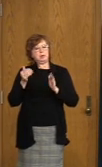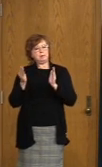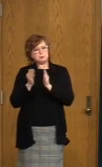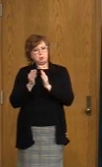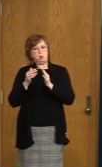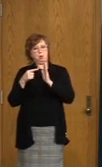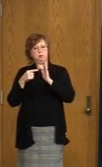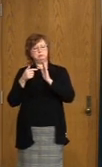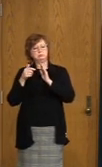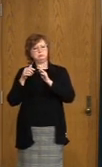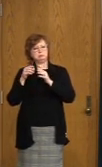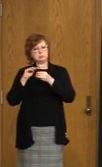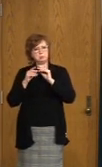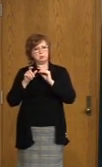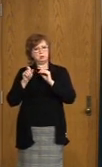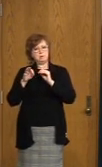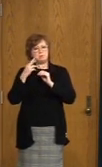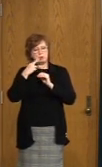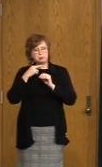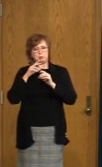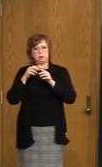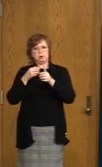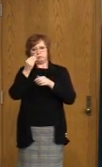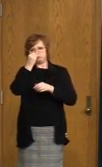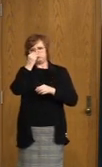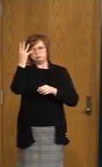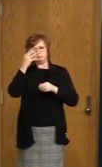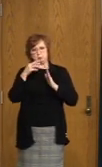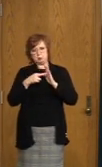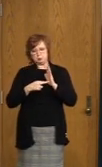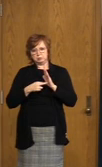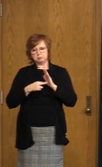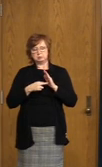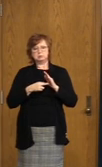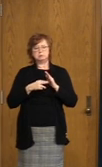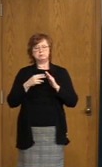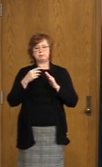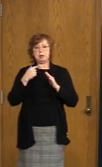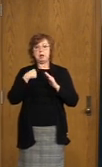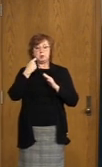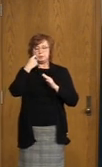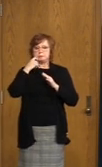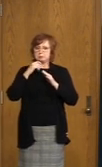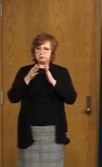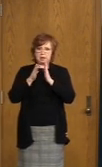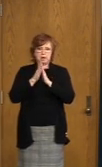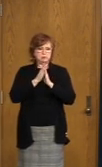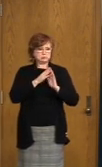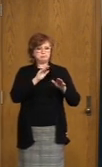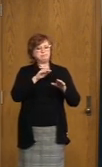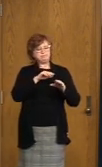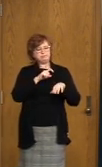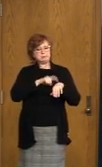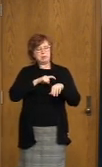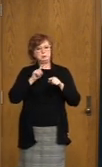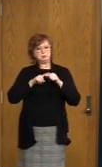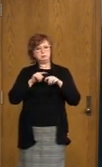have asked that we increase enforcement on those who choose to break the rules. And in recent days, there's been 3 significant